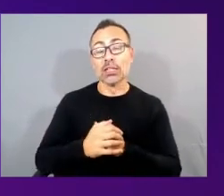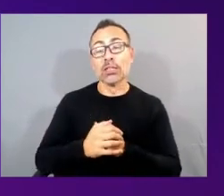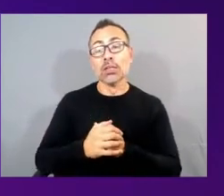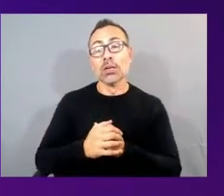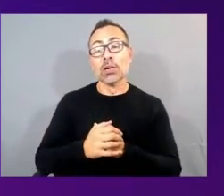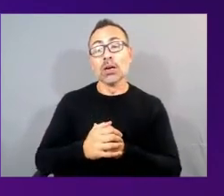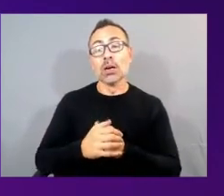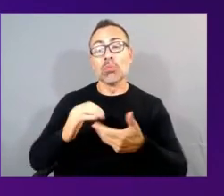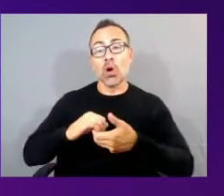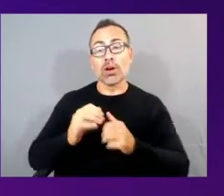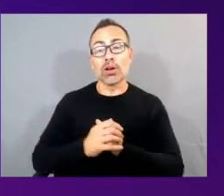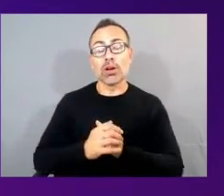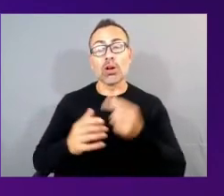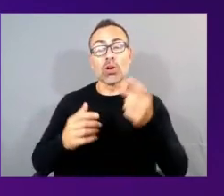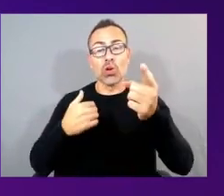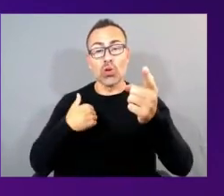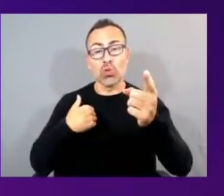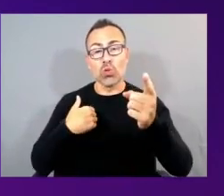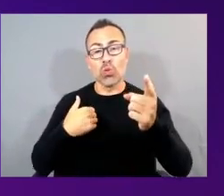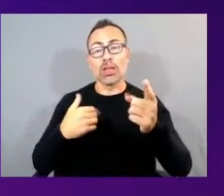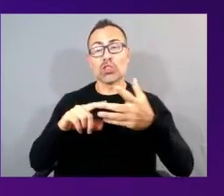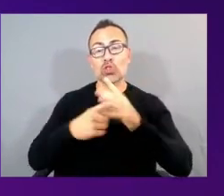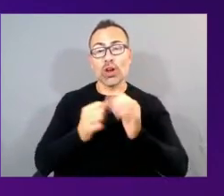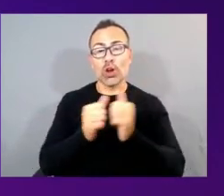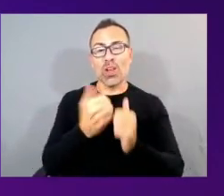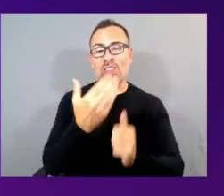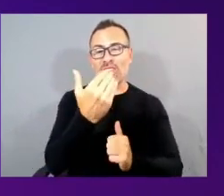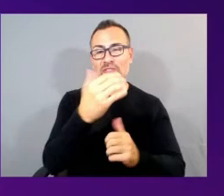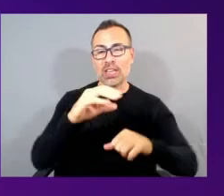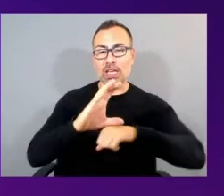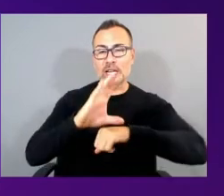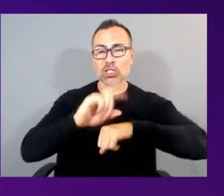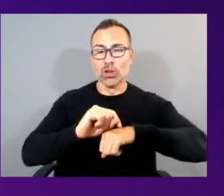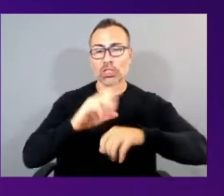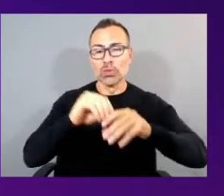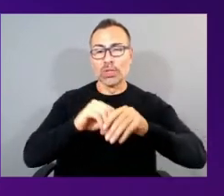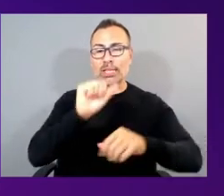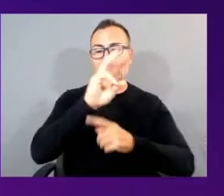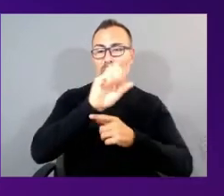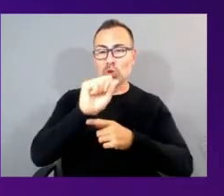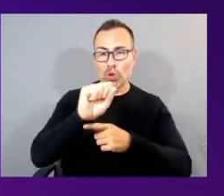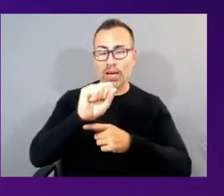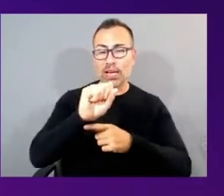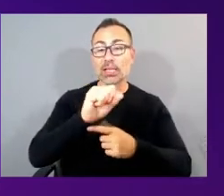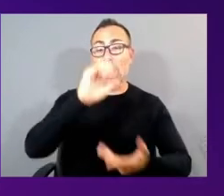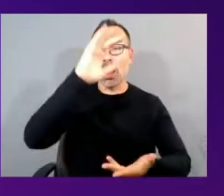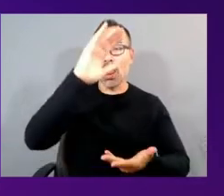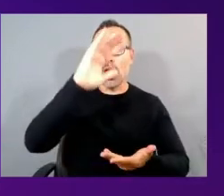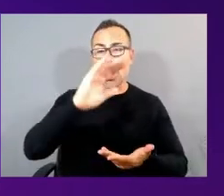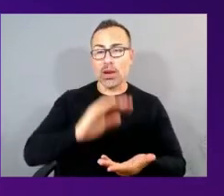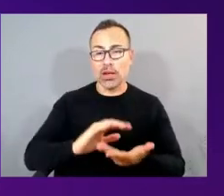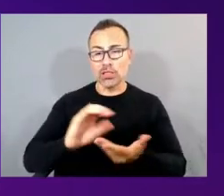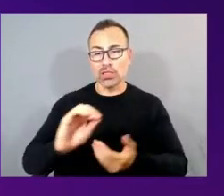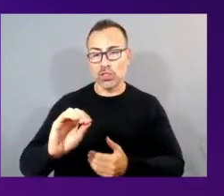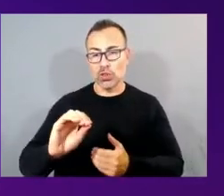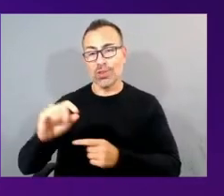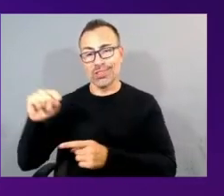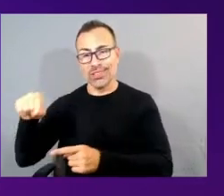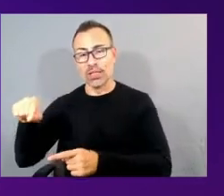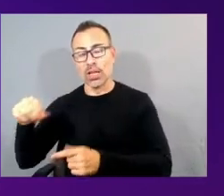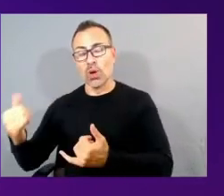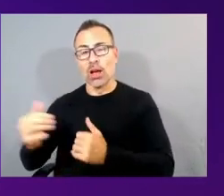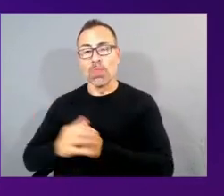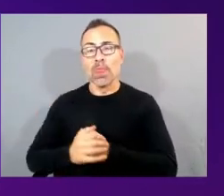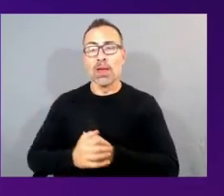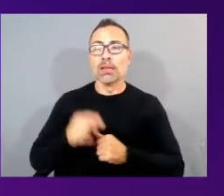then we ramped down to 0 within the first year of our partnership. And this gave us a perfect start. It